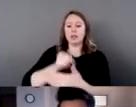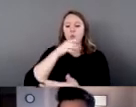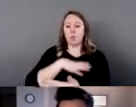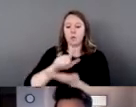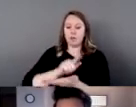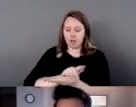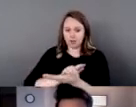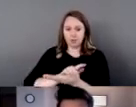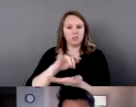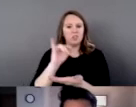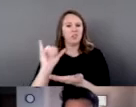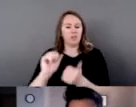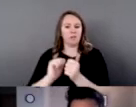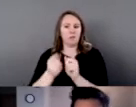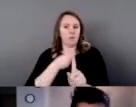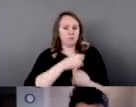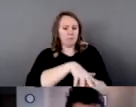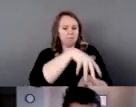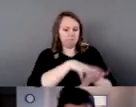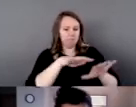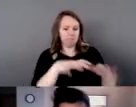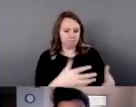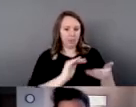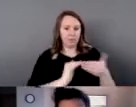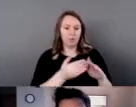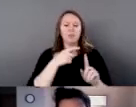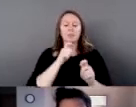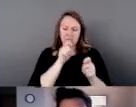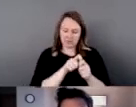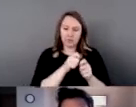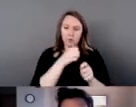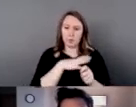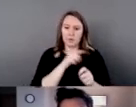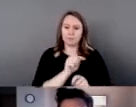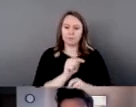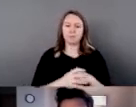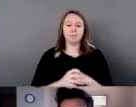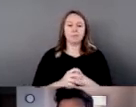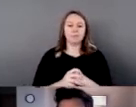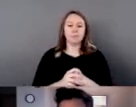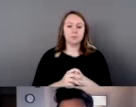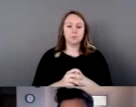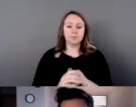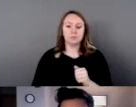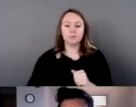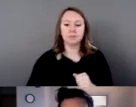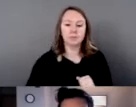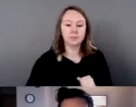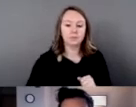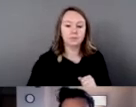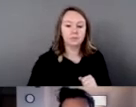communities, specifically women. Also, I did not grow up on a reservation.